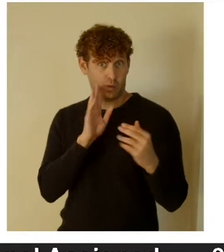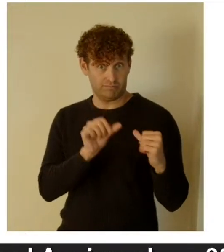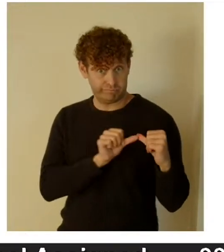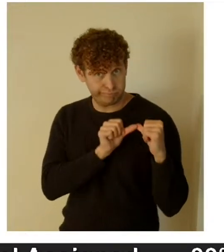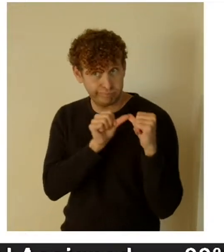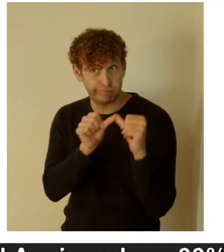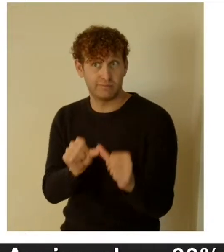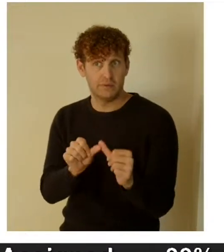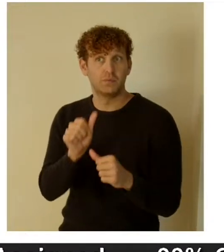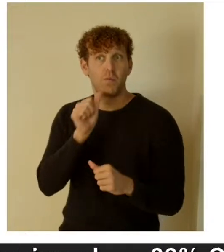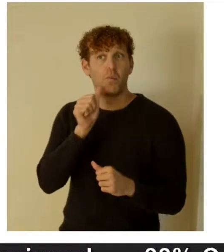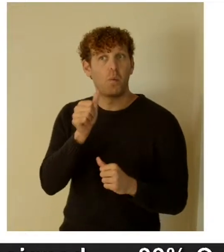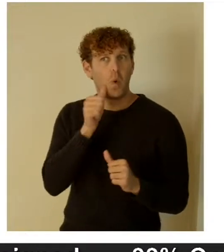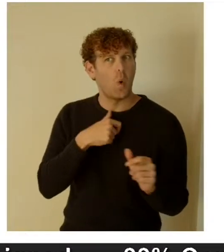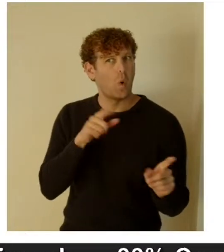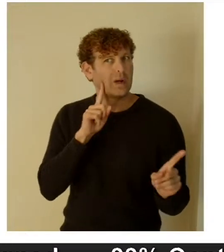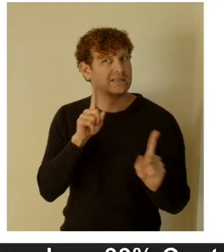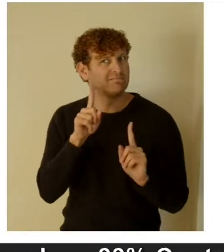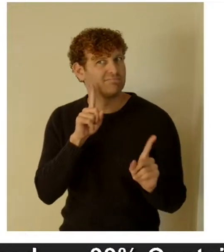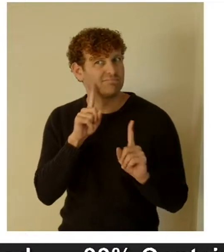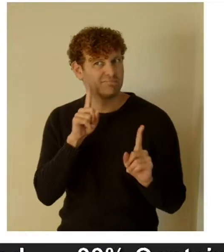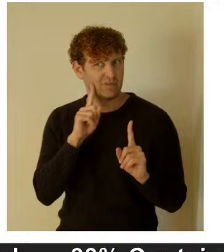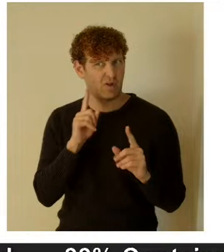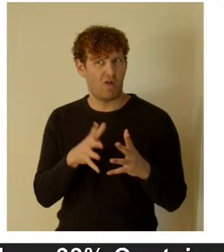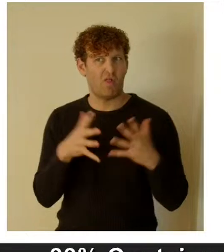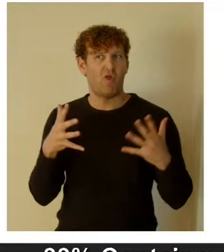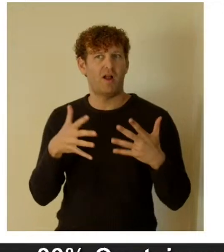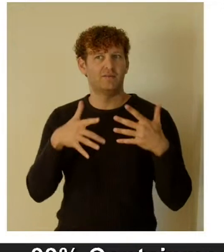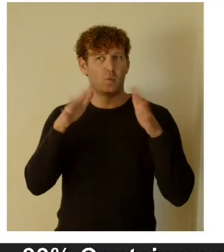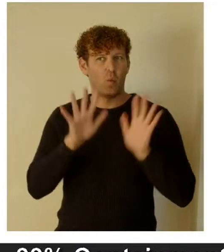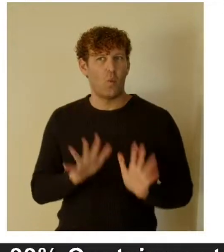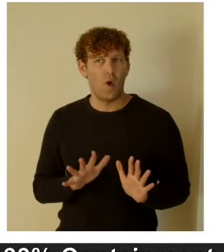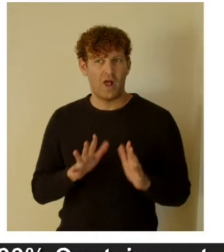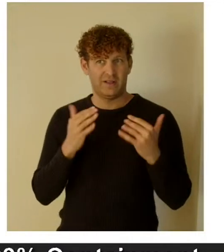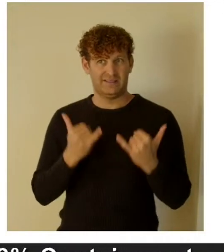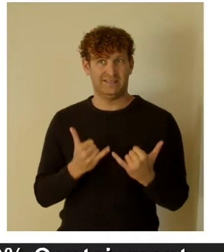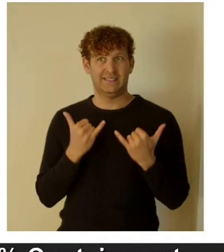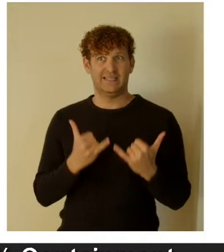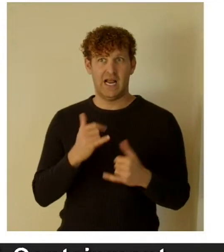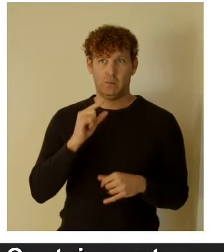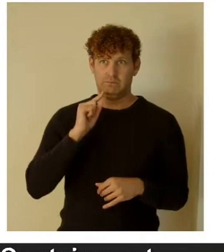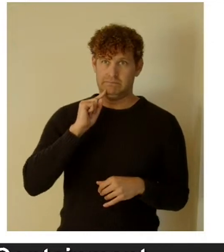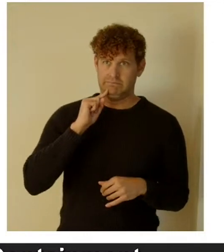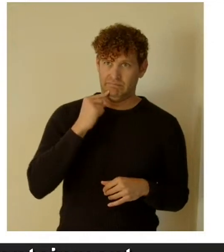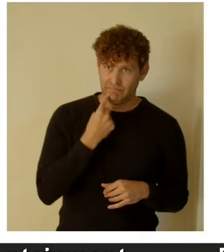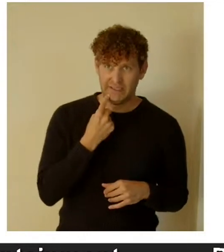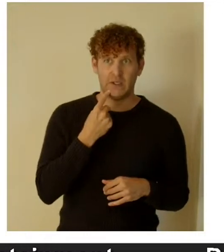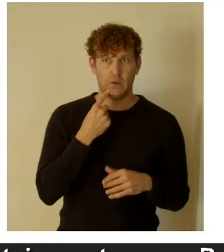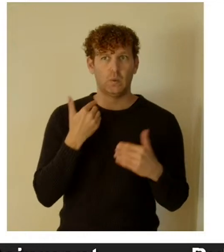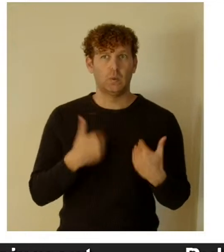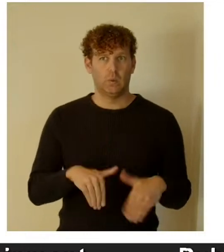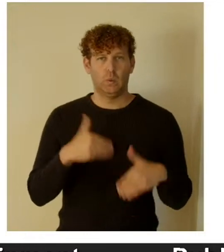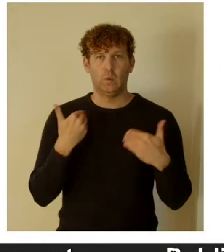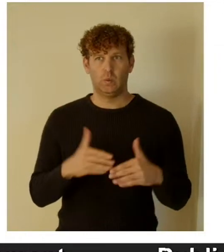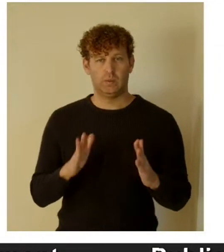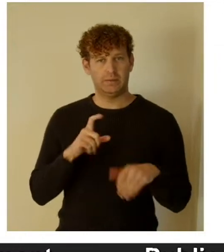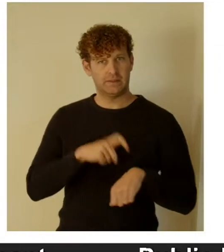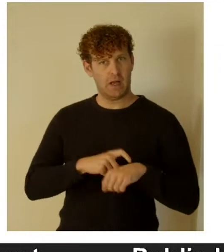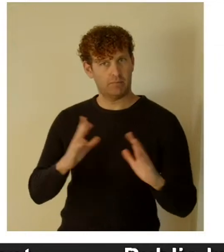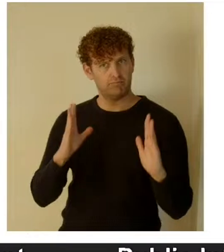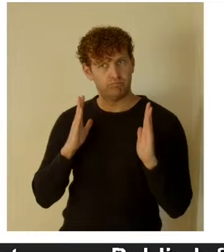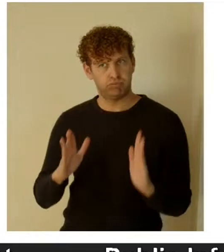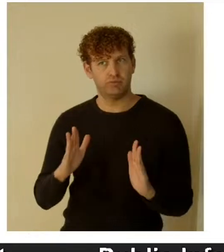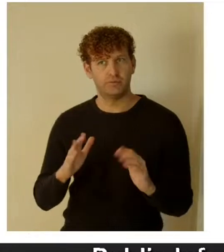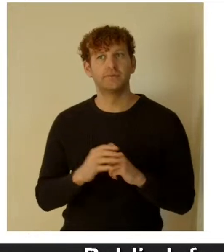lot of emphasis, a lot of talk about the weather, and that's because we're entering a more critical period in terms of the weather. So, the National Weather Service